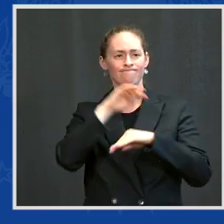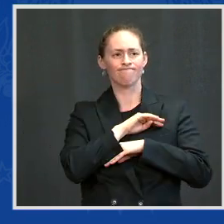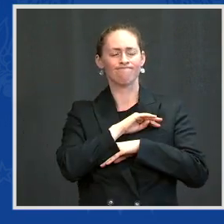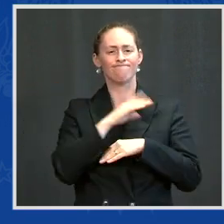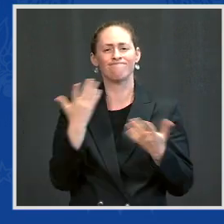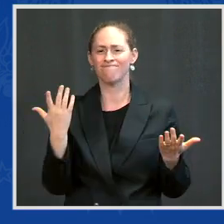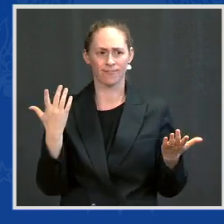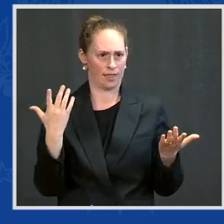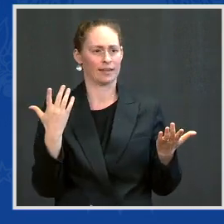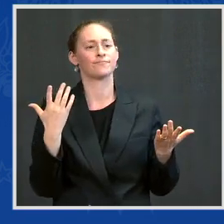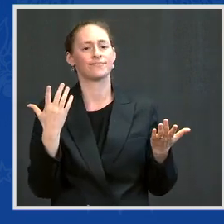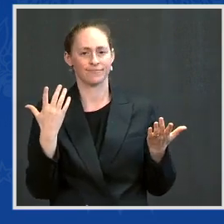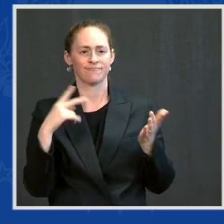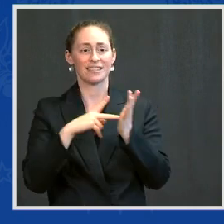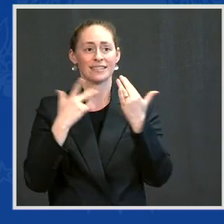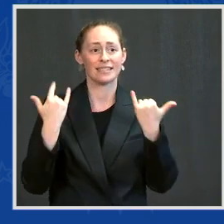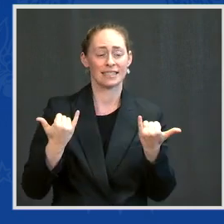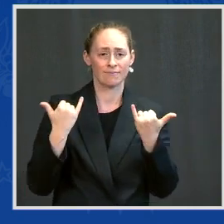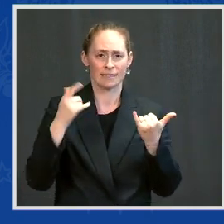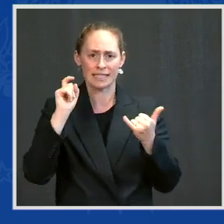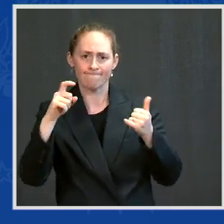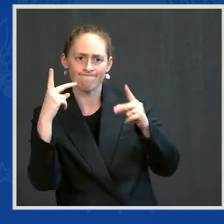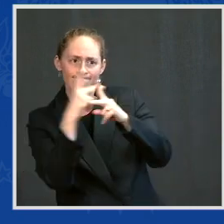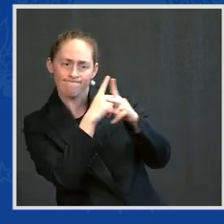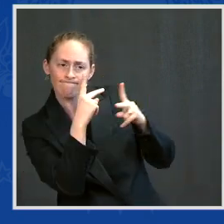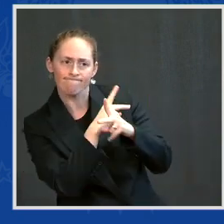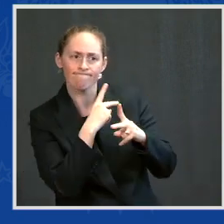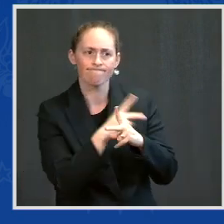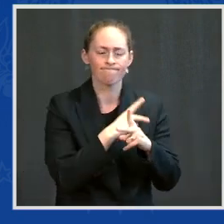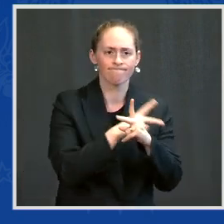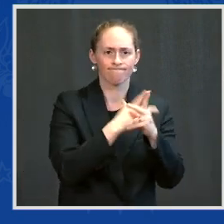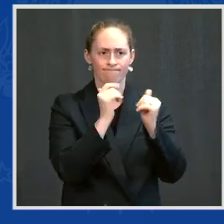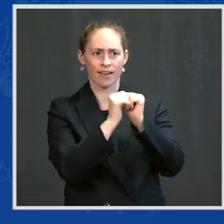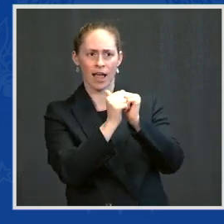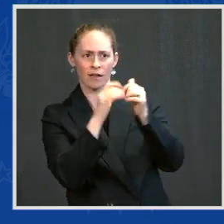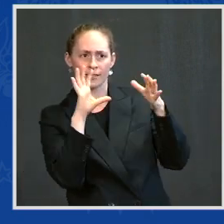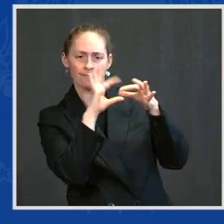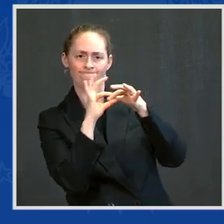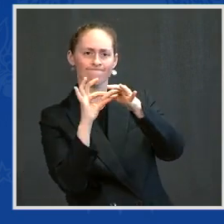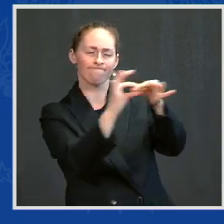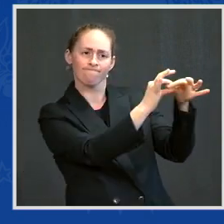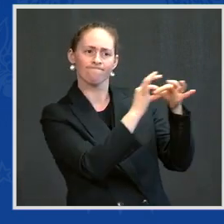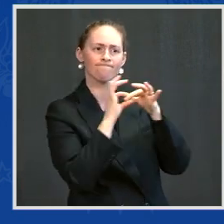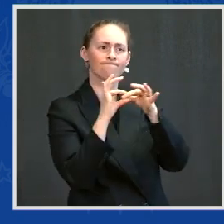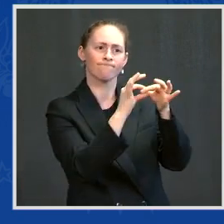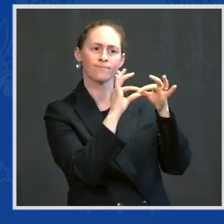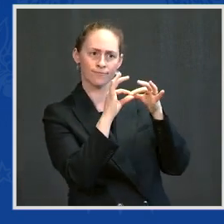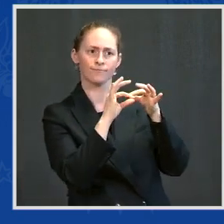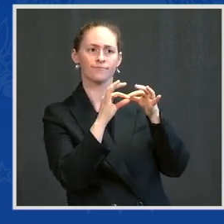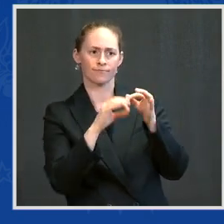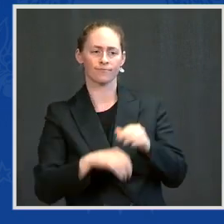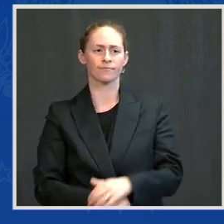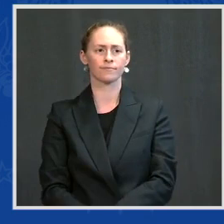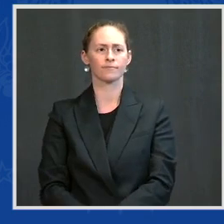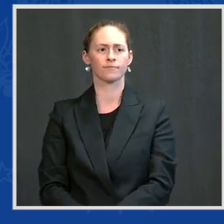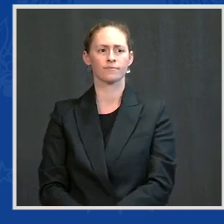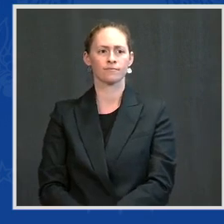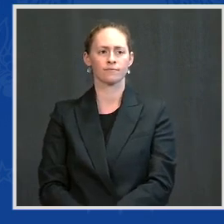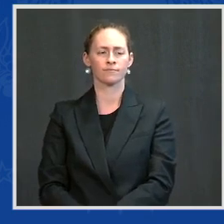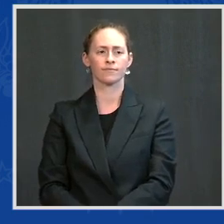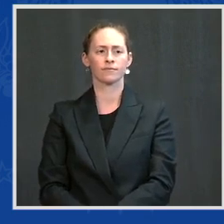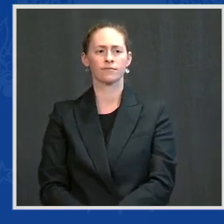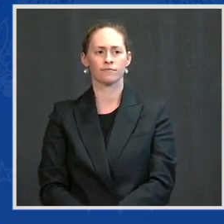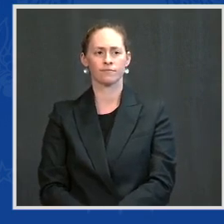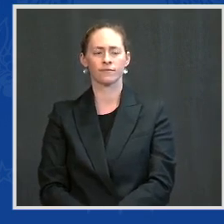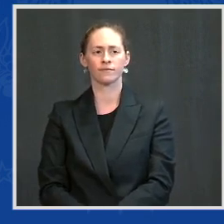very close coordination with our friends and our partners in the region, including President Moon. And we fully recognize that